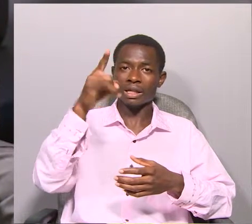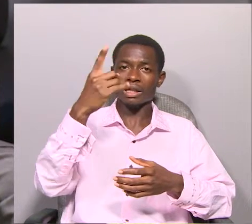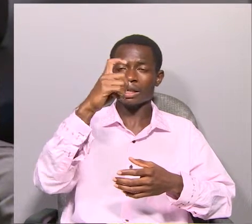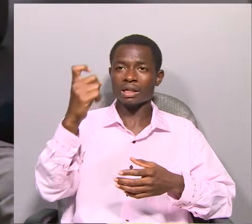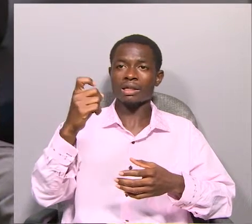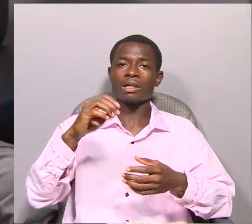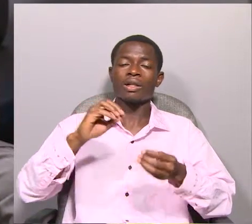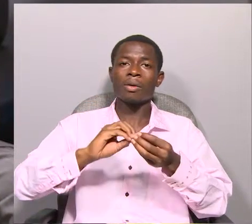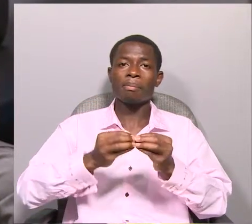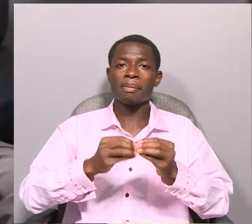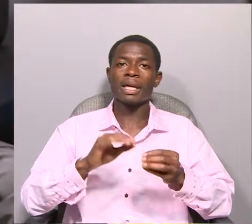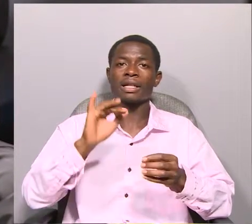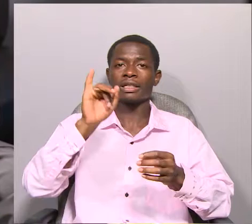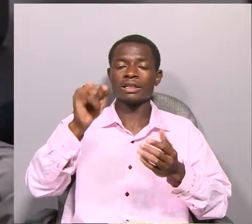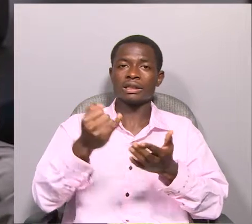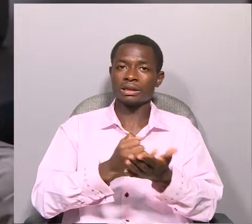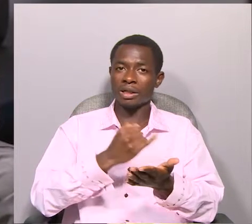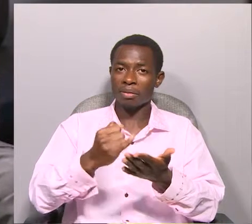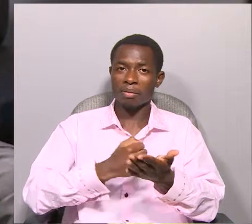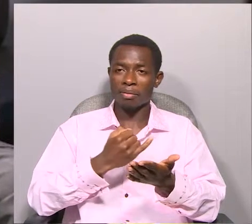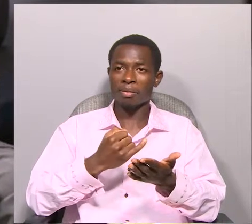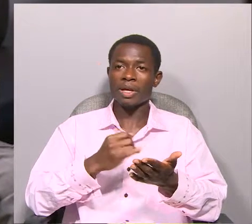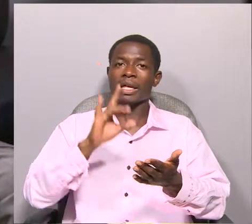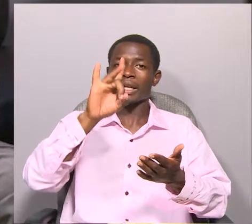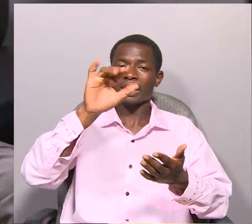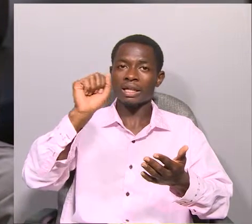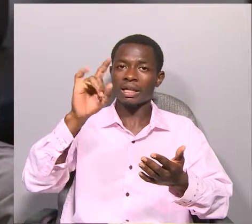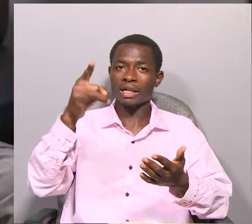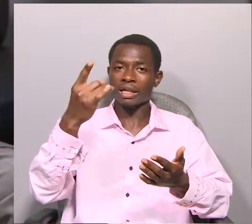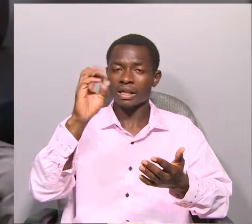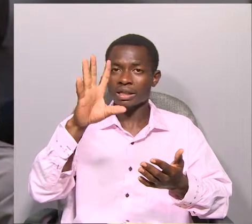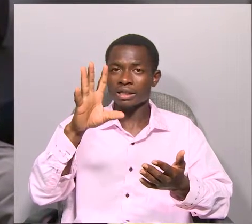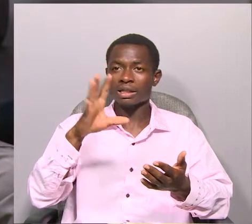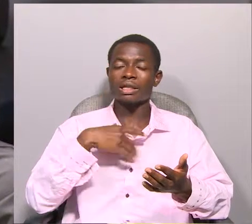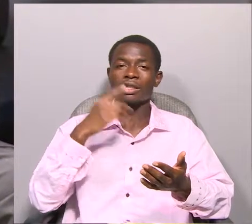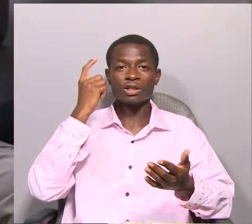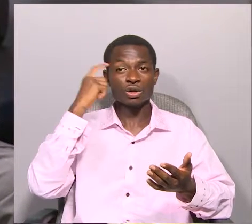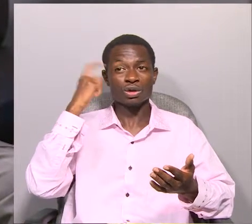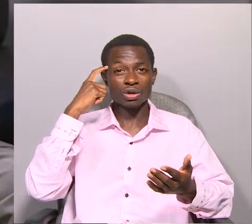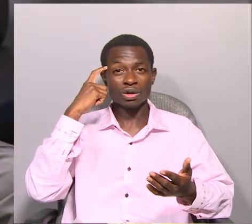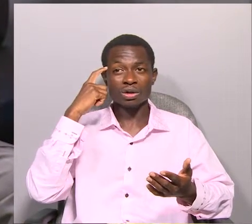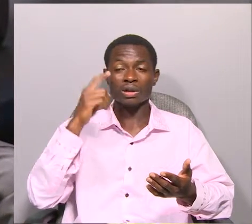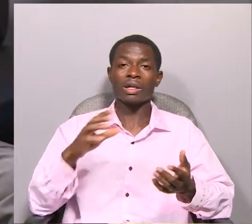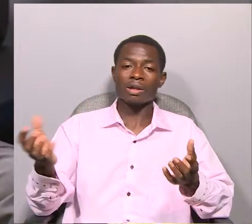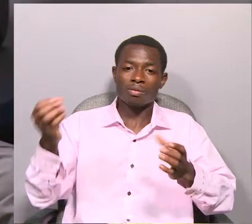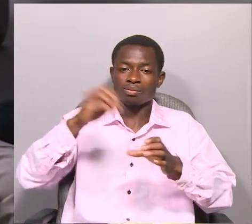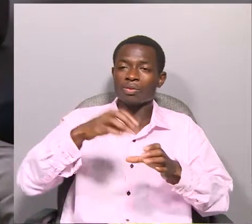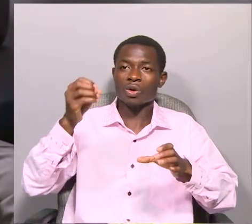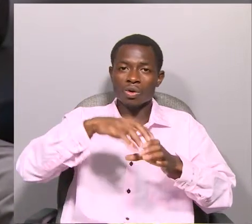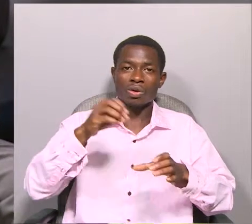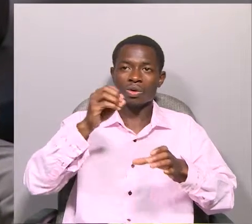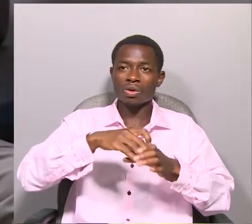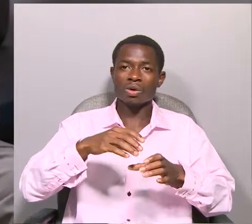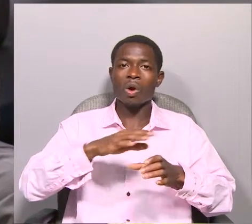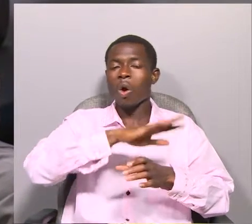Canes, which is folding up in Manicaland. Canes used to produce all the jam that we ate